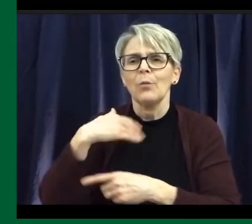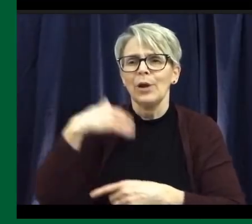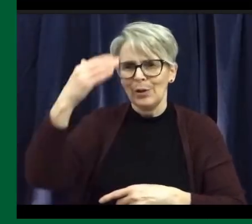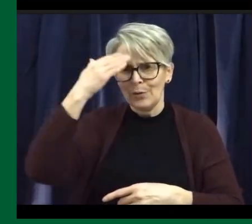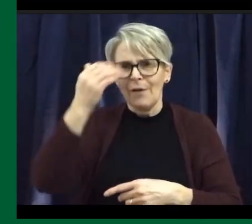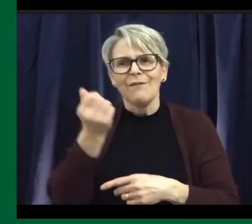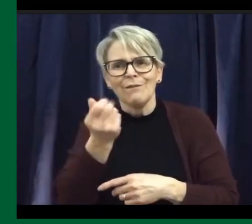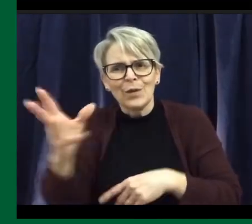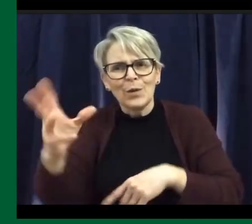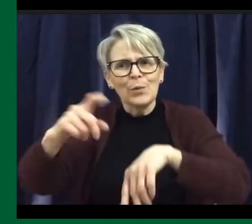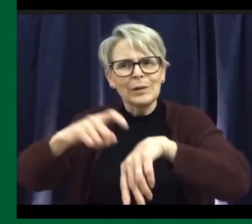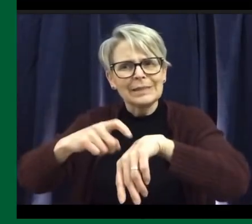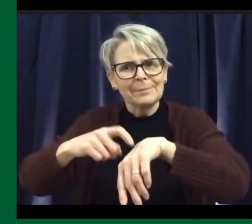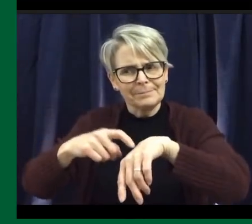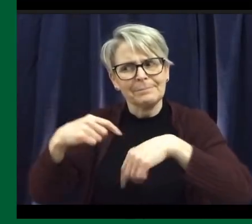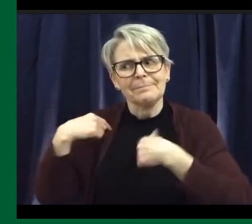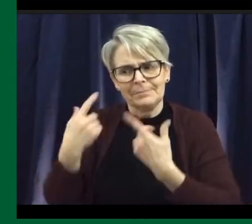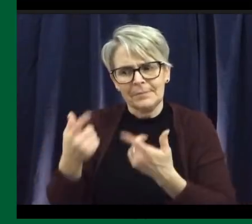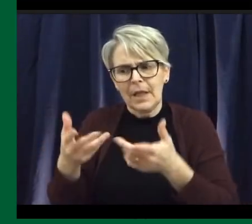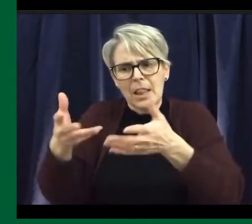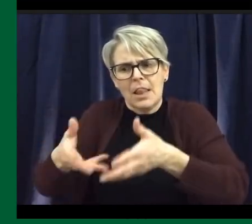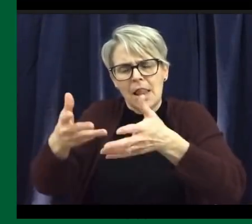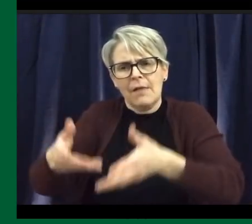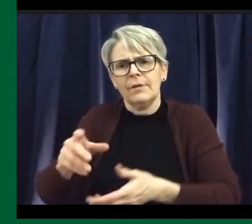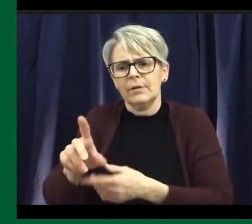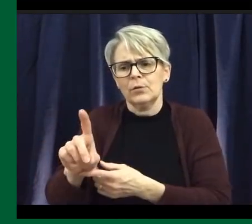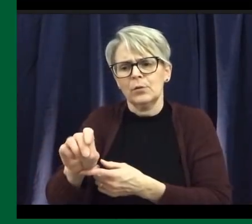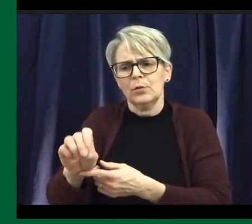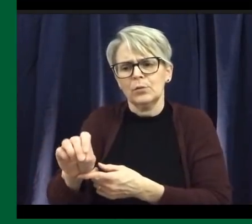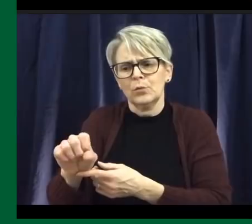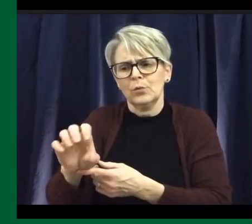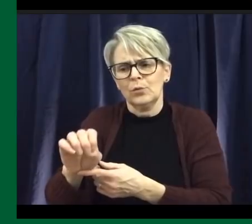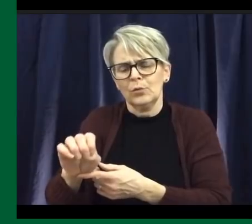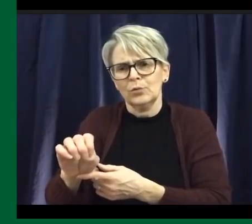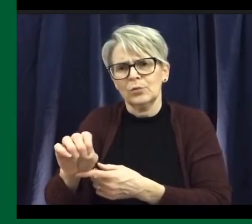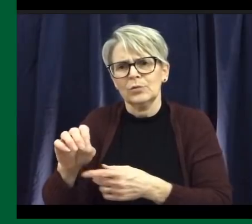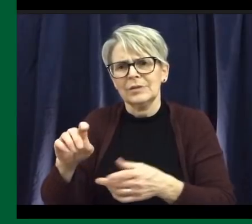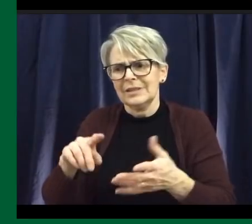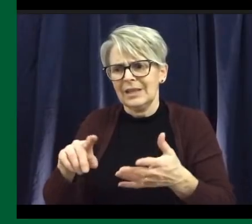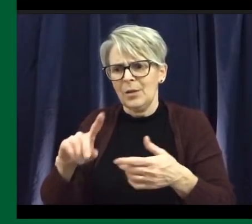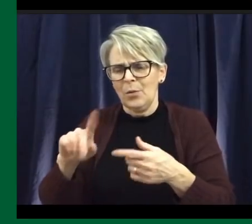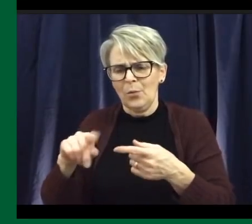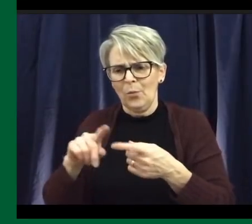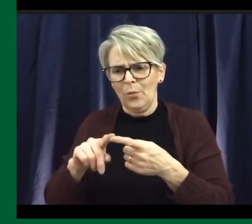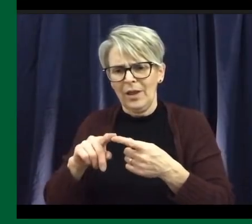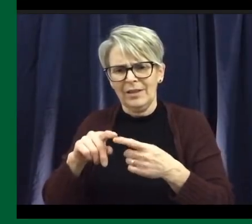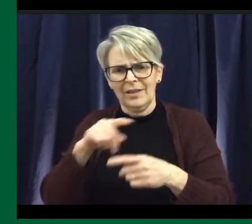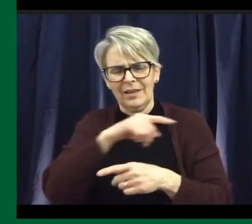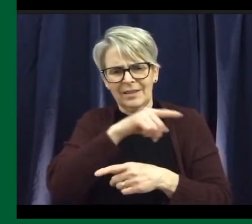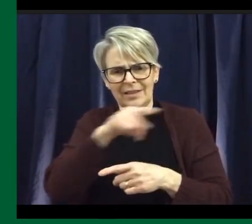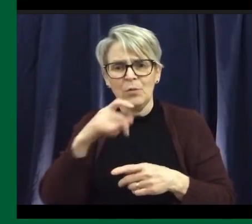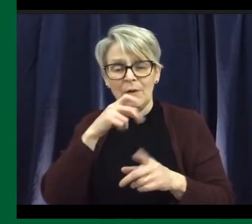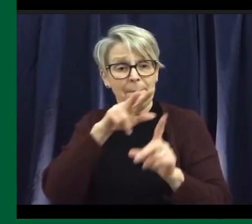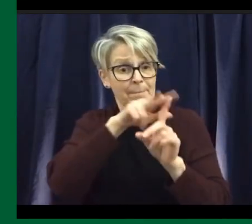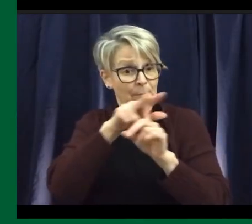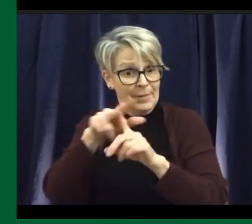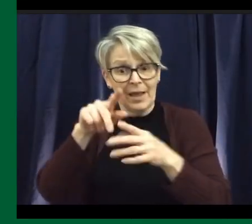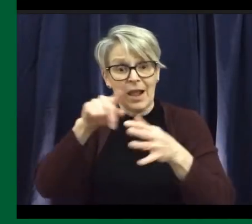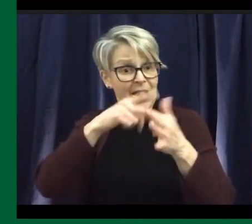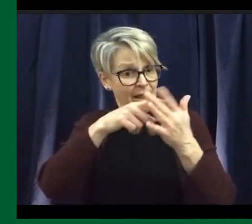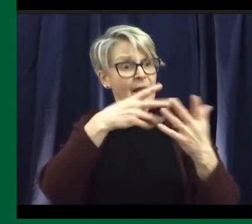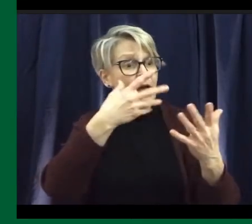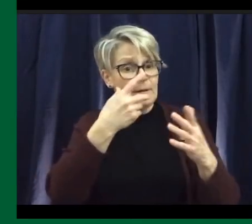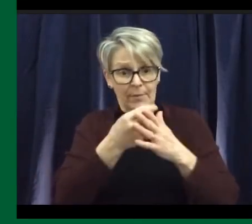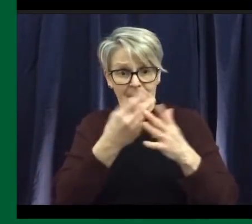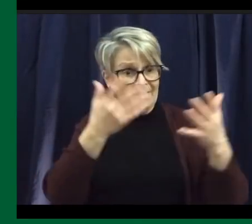instances so far where there have been extra doses when priority healthcare groups are finished, the ones who are booked are finished for the day or what